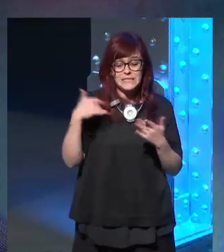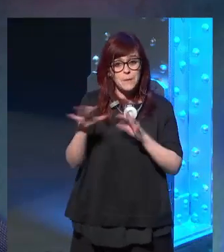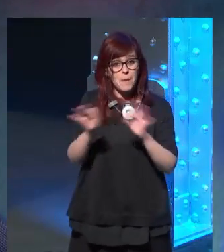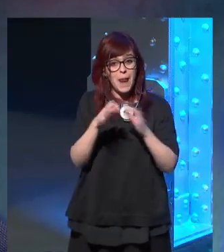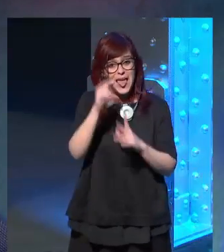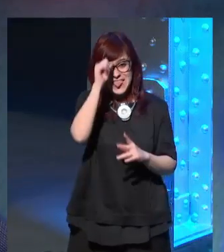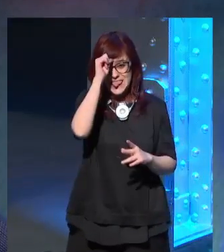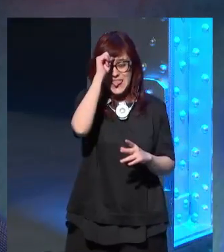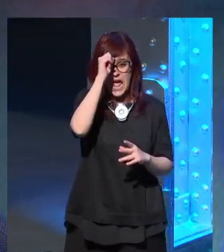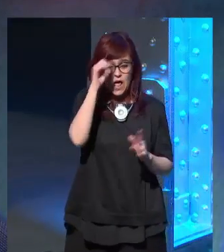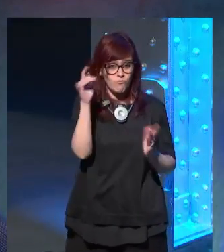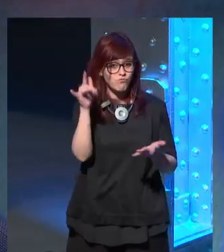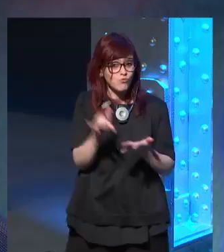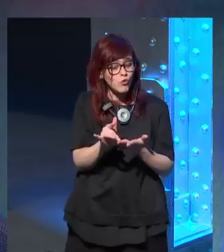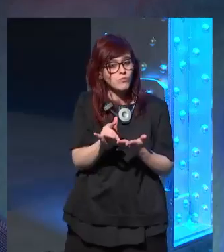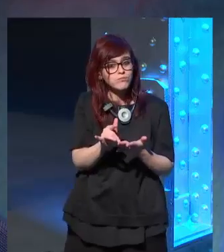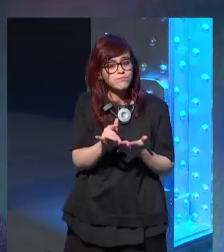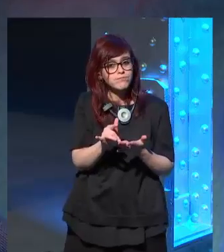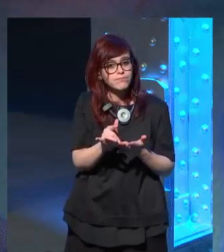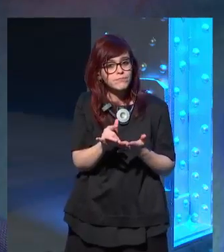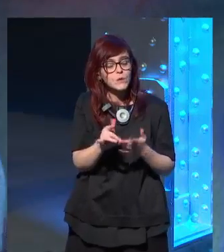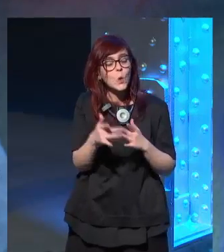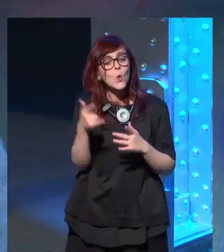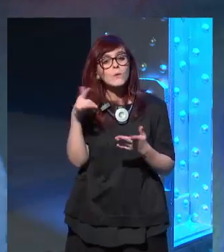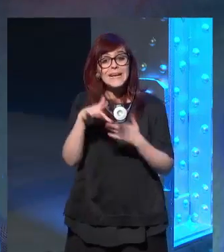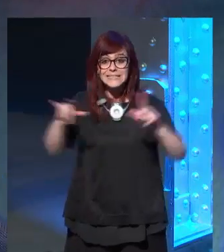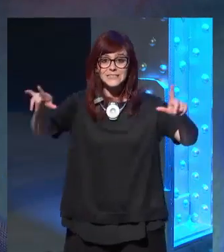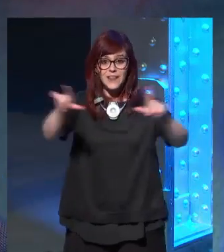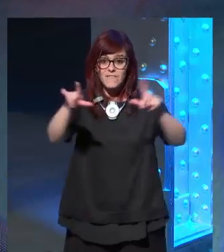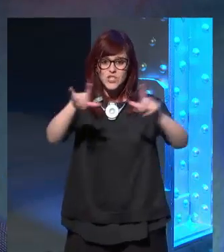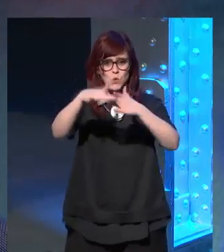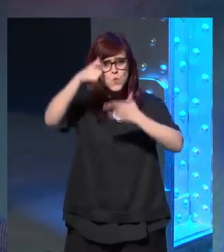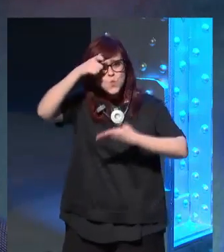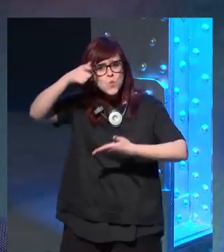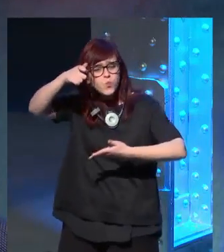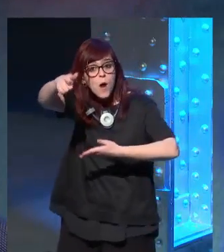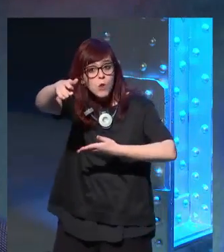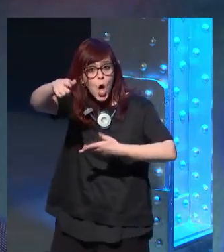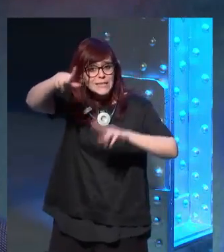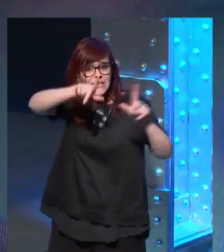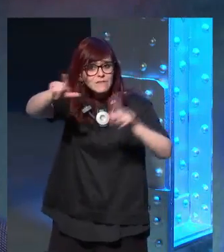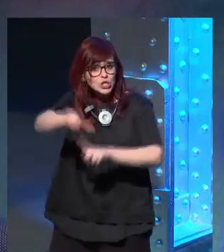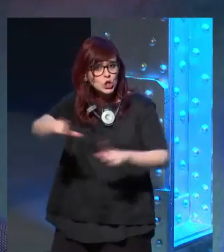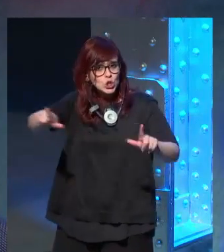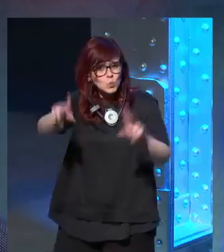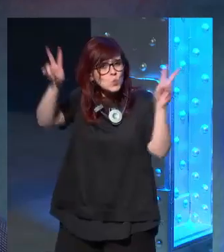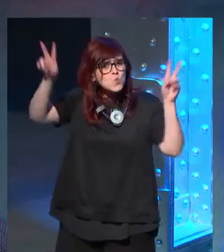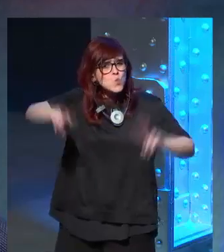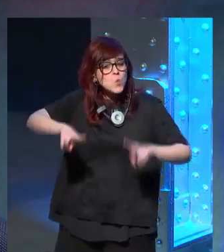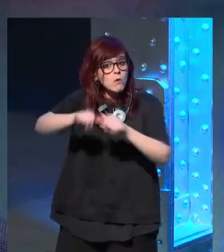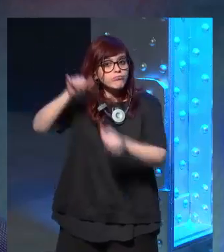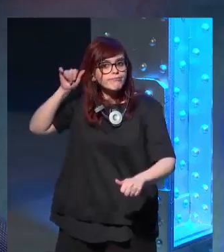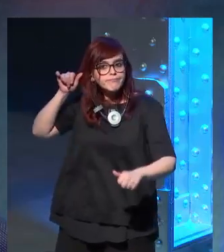where they introduced a television set to a village that have not earlier had a television set. And